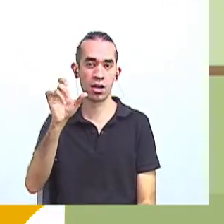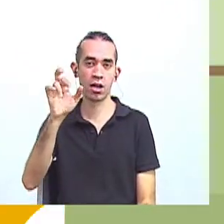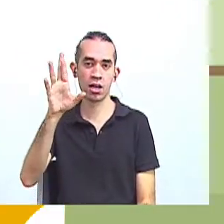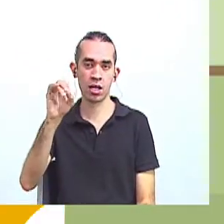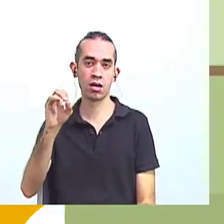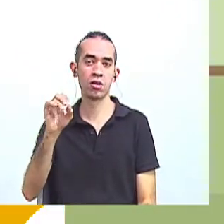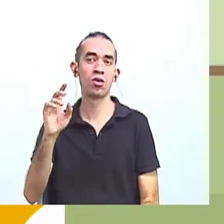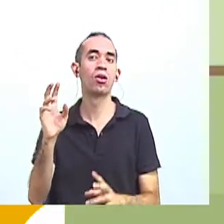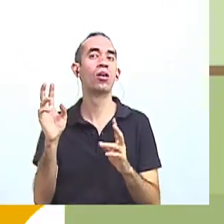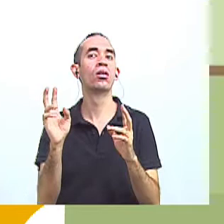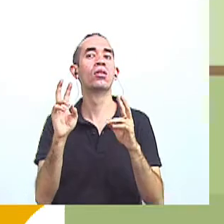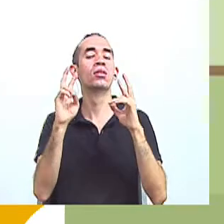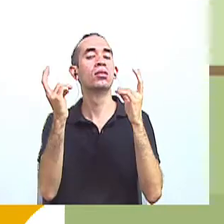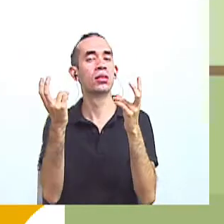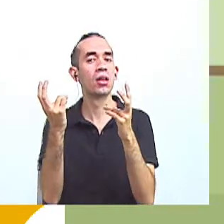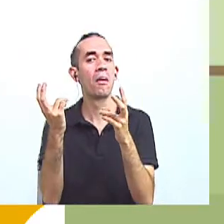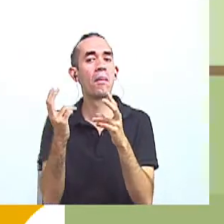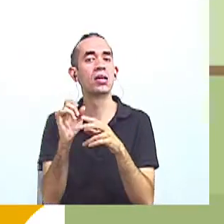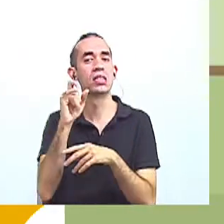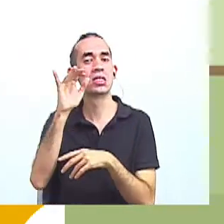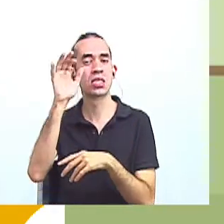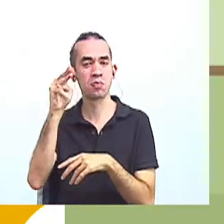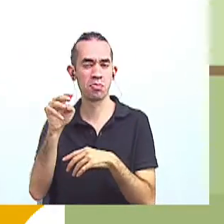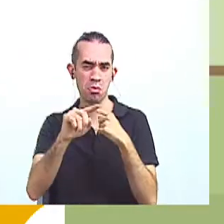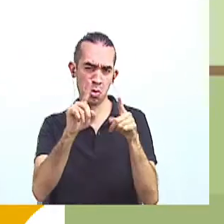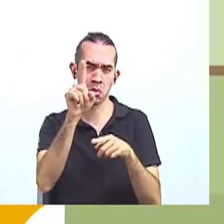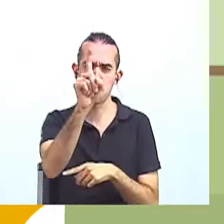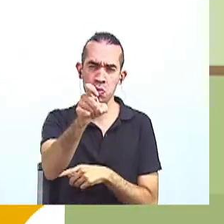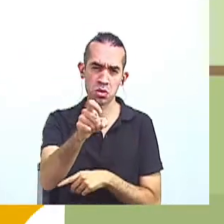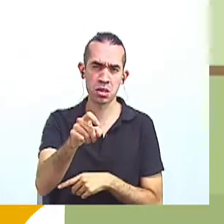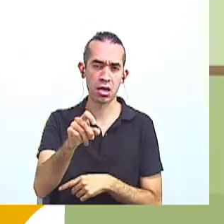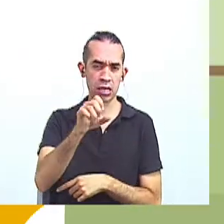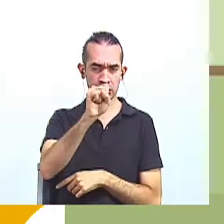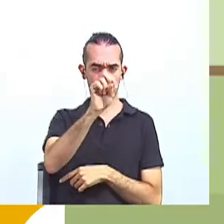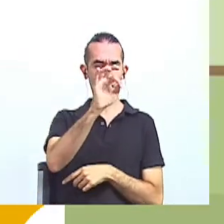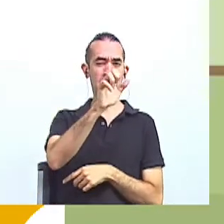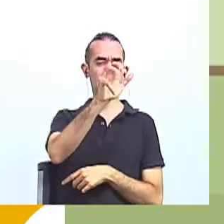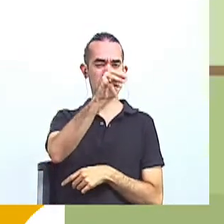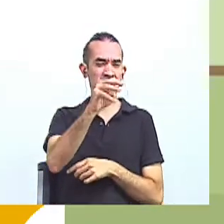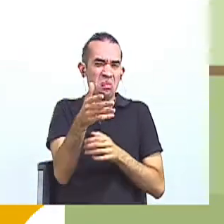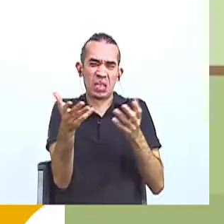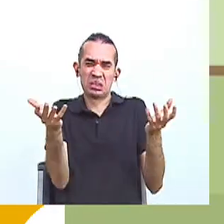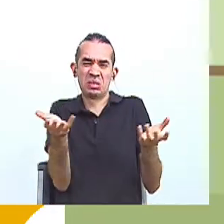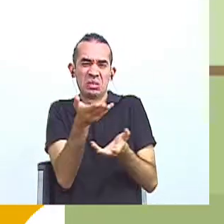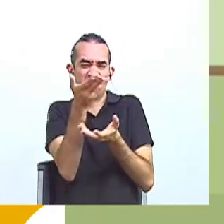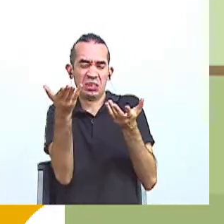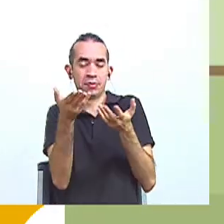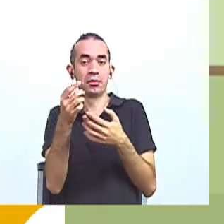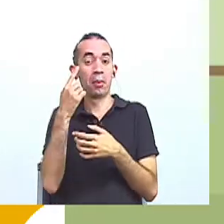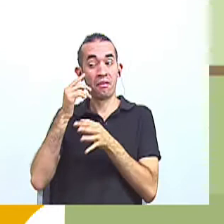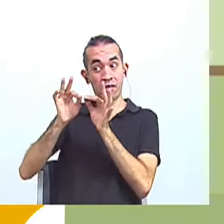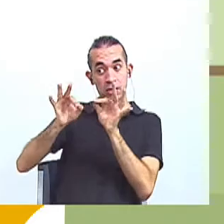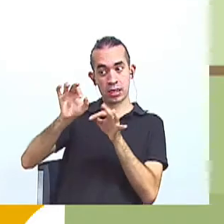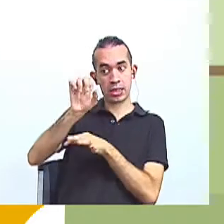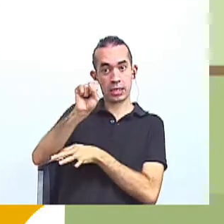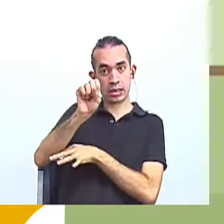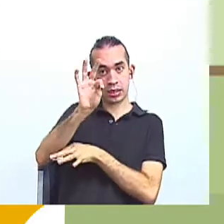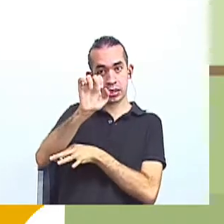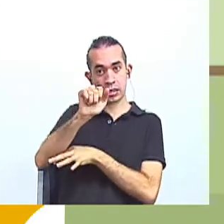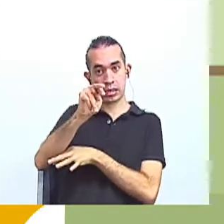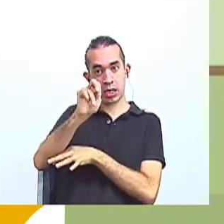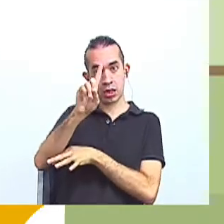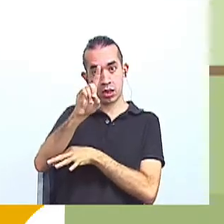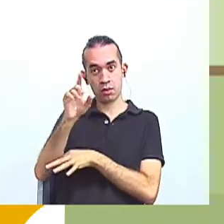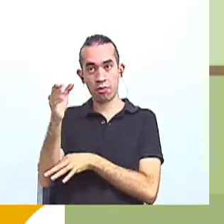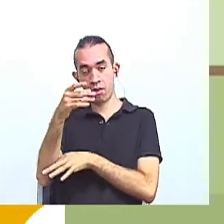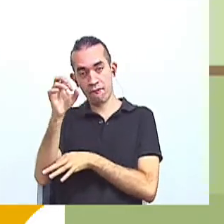I have a question. What does STEAM stand for? Stand for is an expression we use when we have an acronym like STEAM,